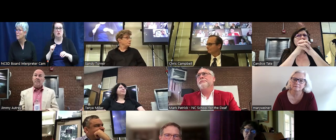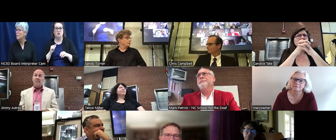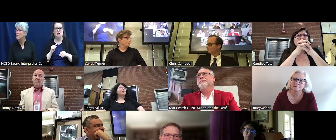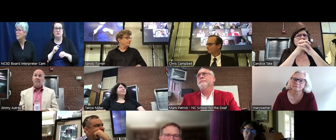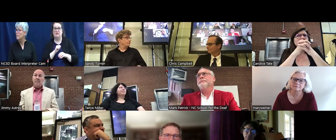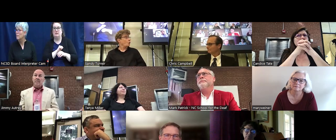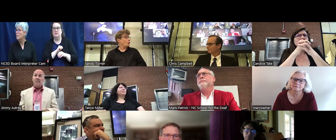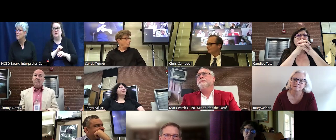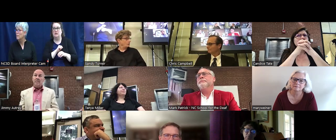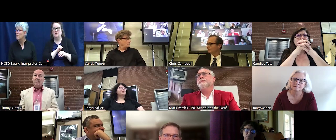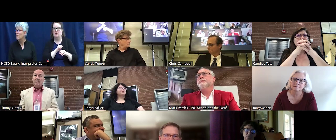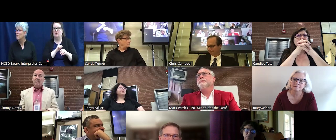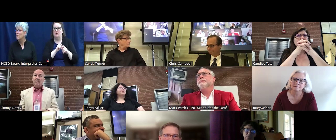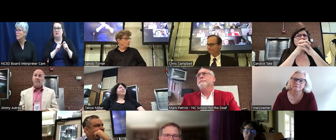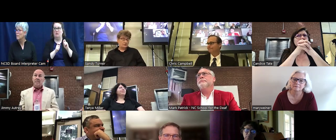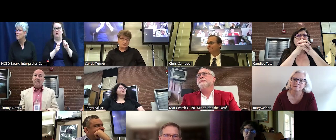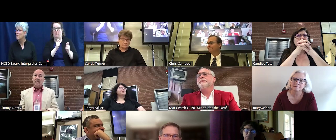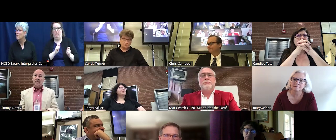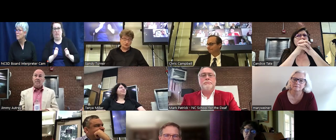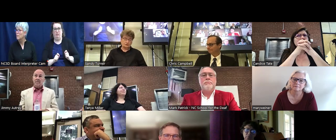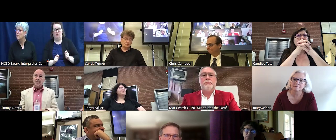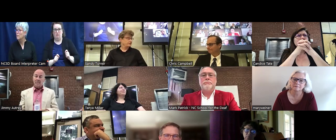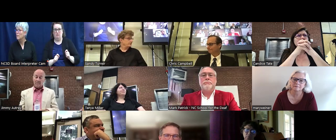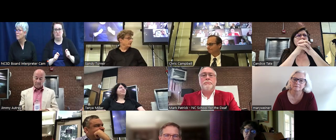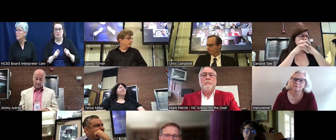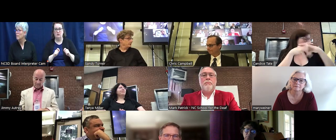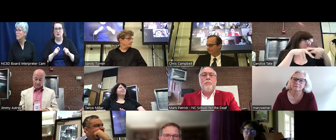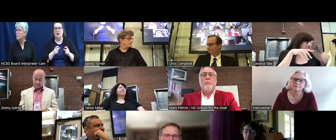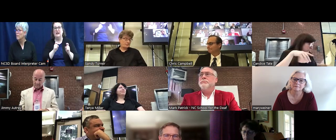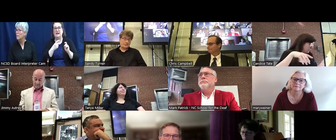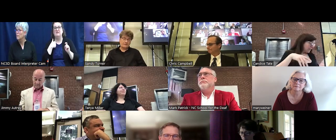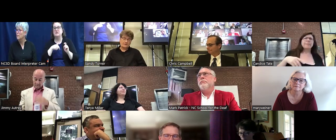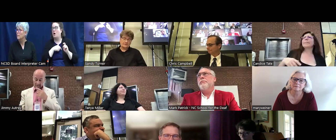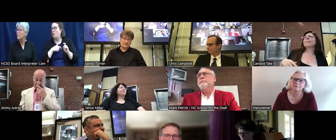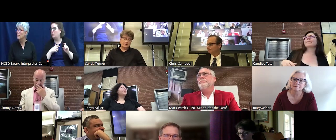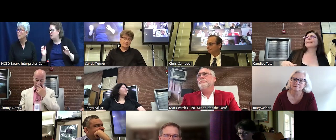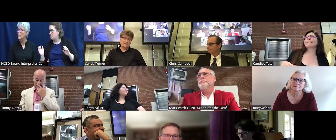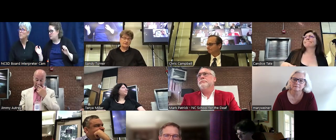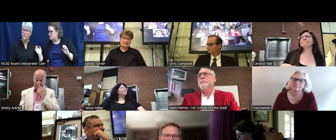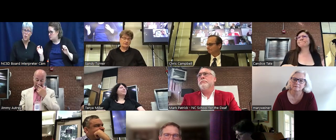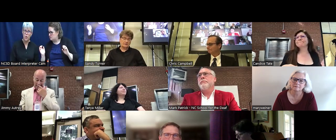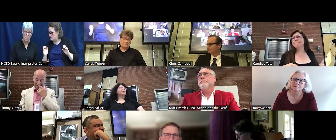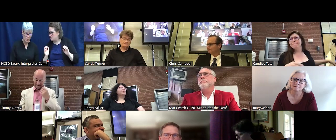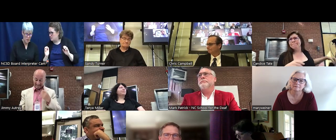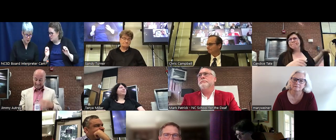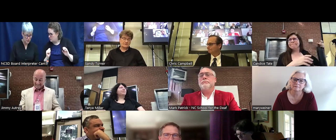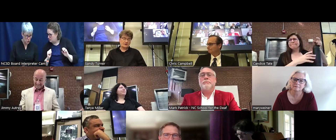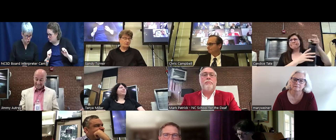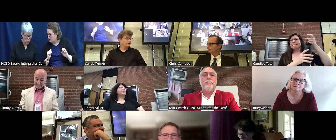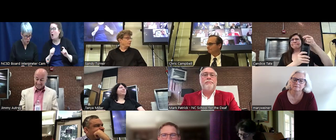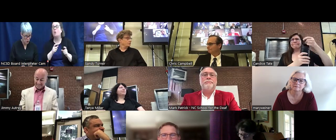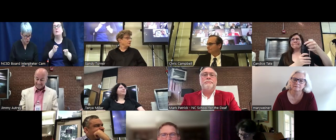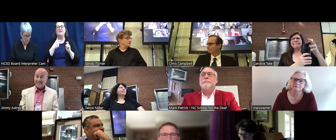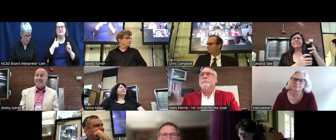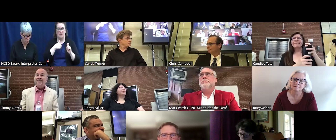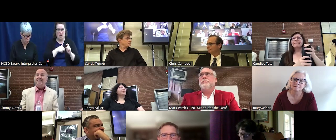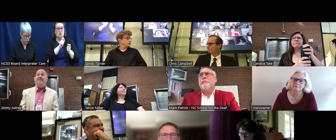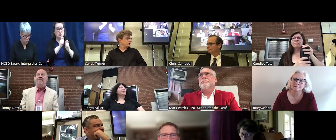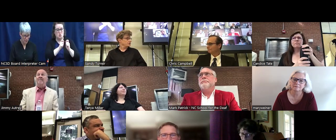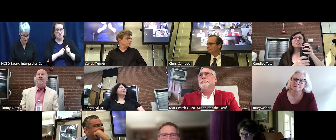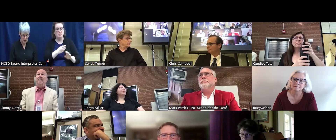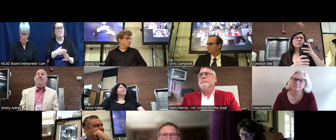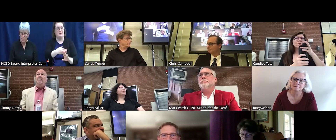corrections bill before June 25th, then all of that would be subject